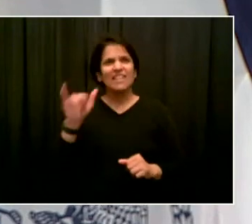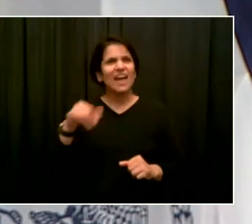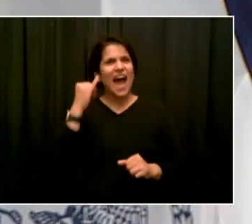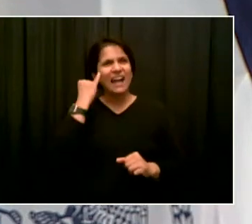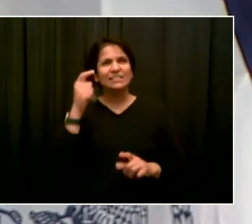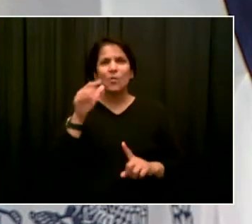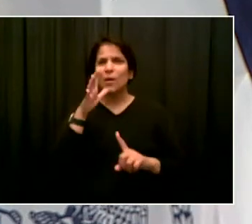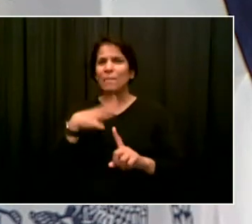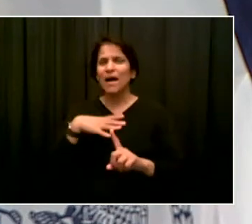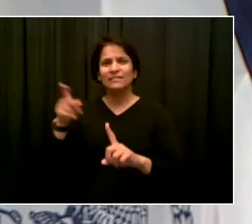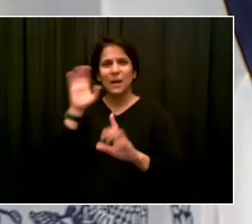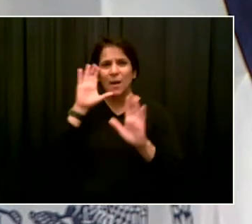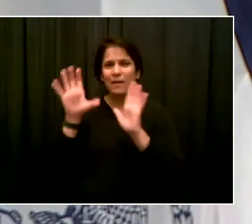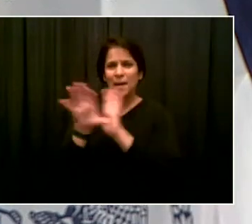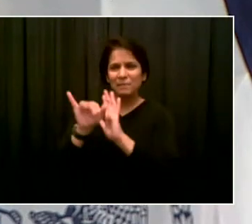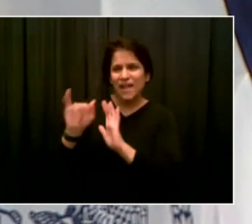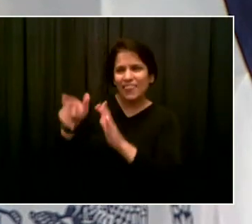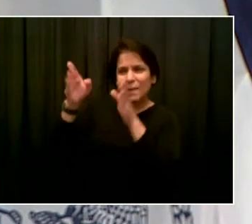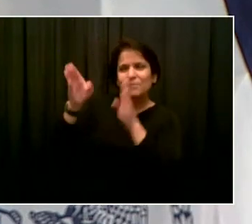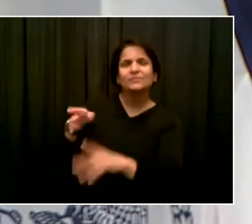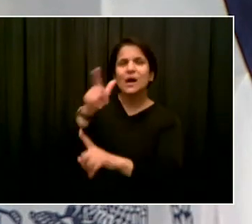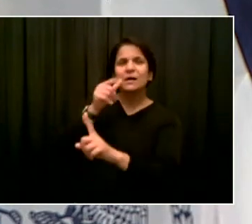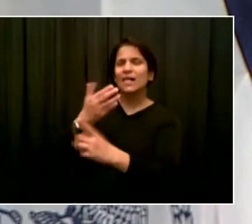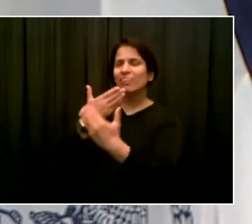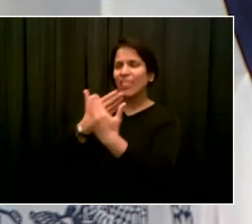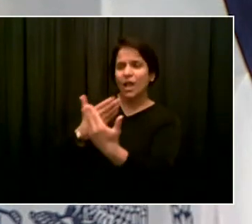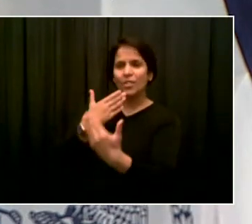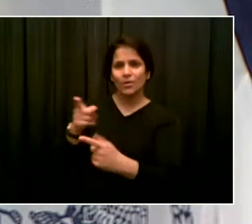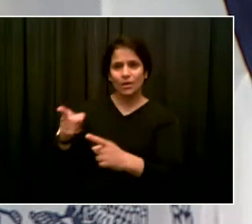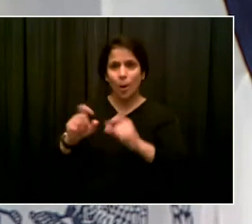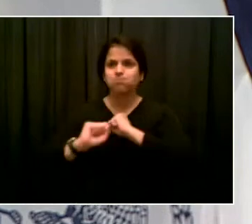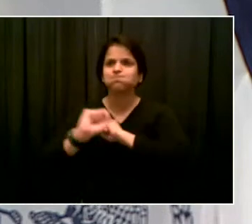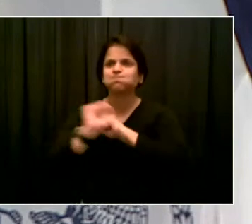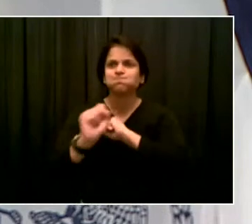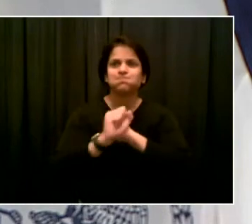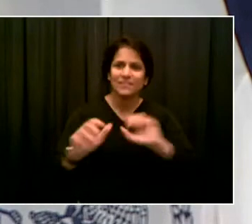vaccine hawker. Okay, that's a new title.